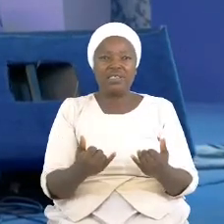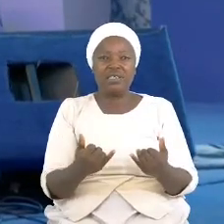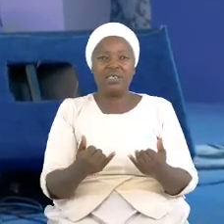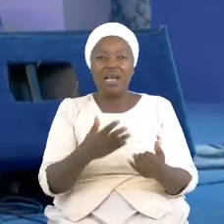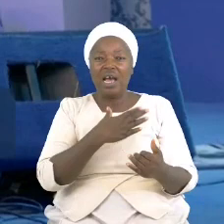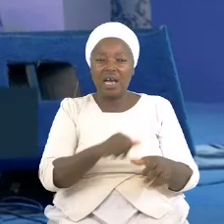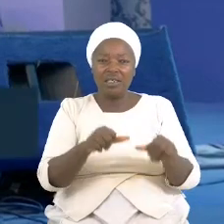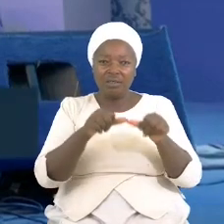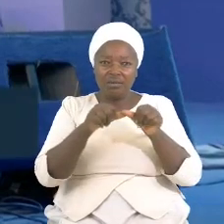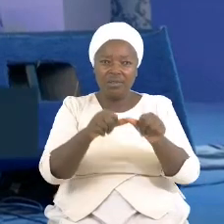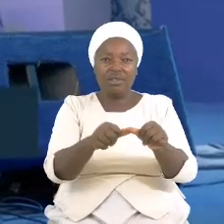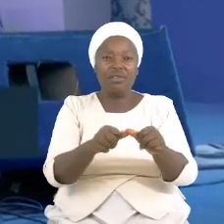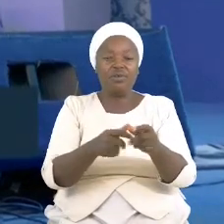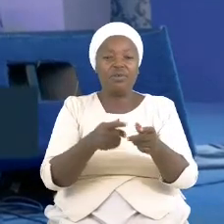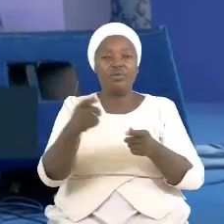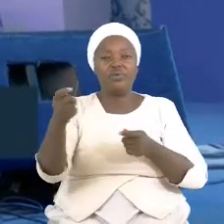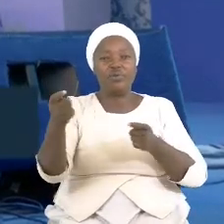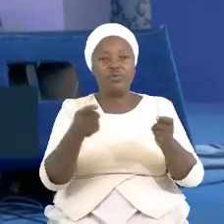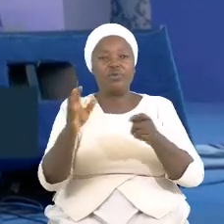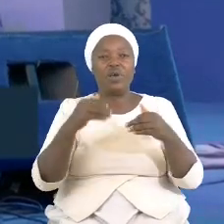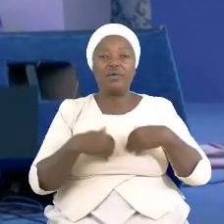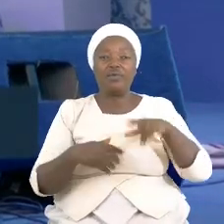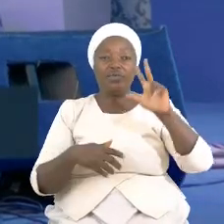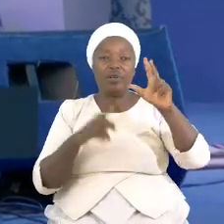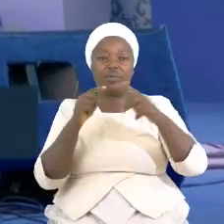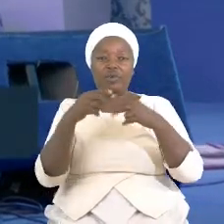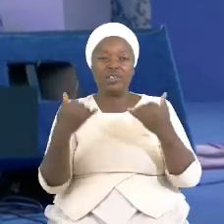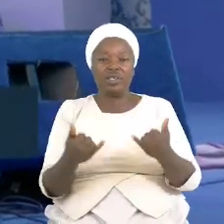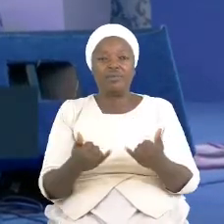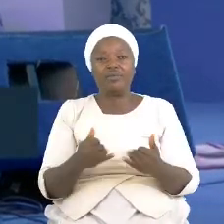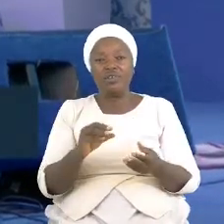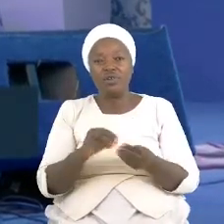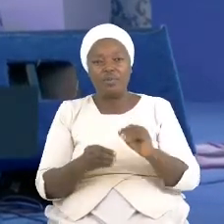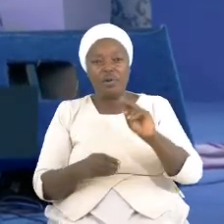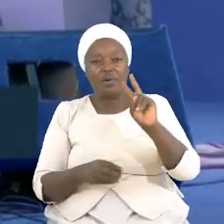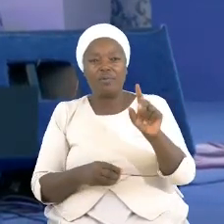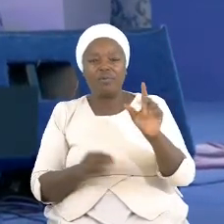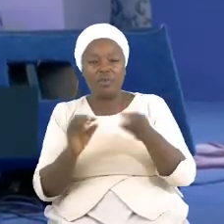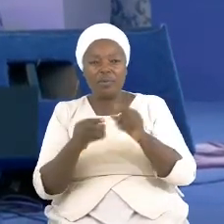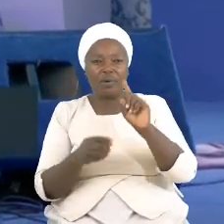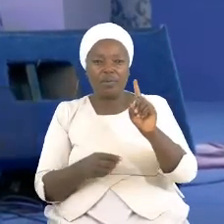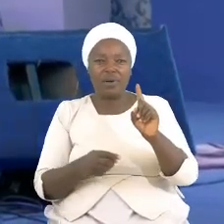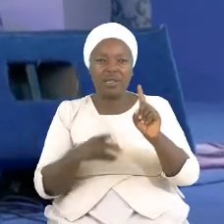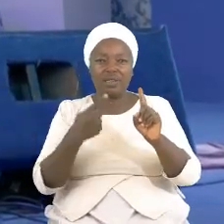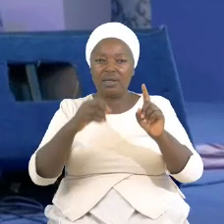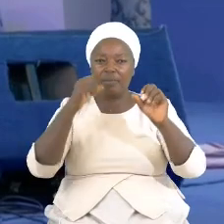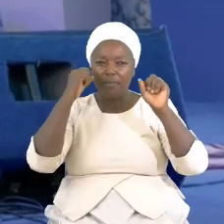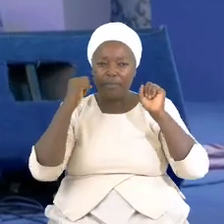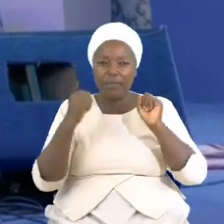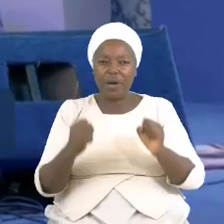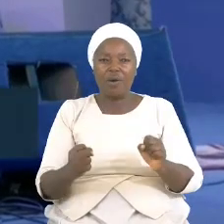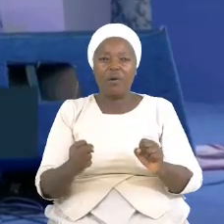perpetual dominion. Three things we're looking at. Number one, the power of